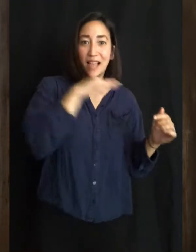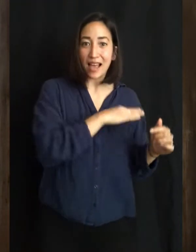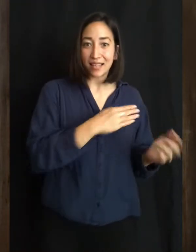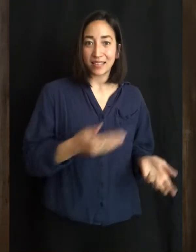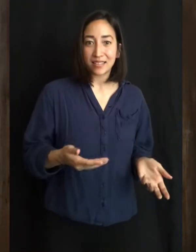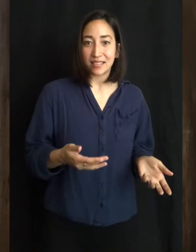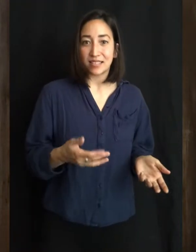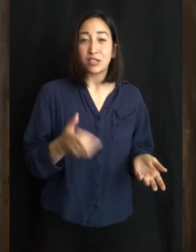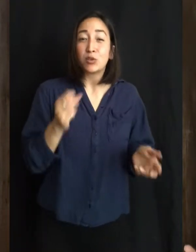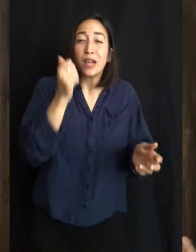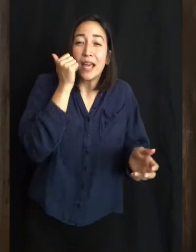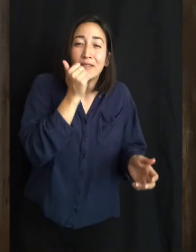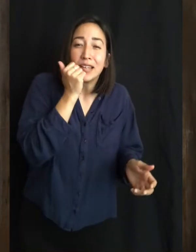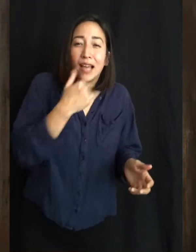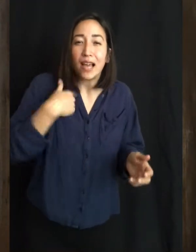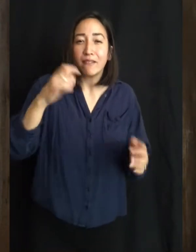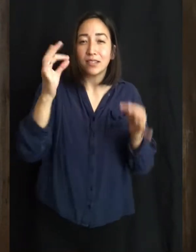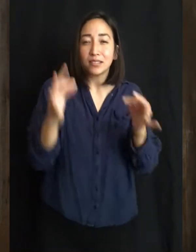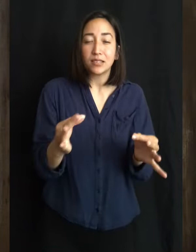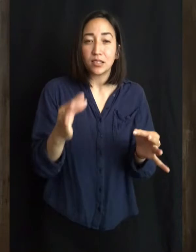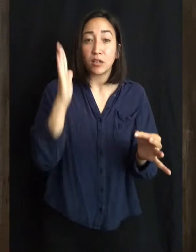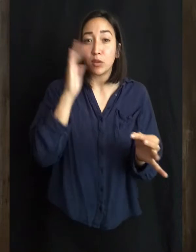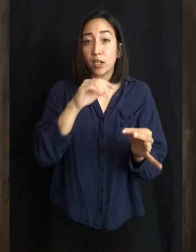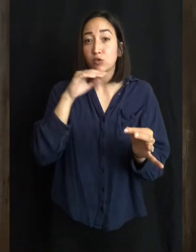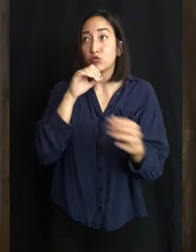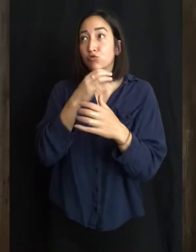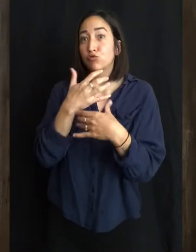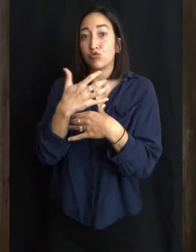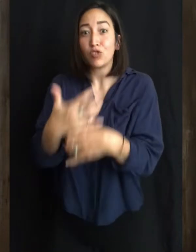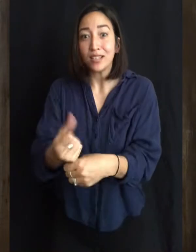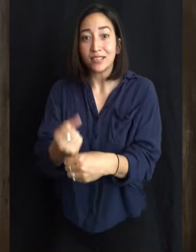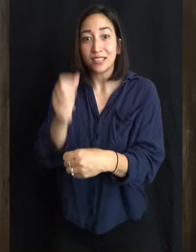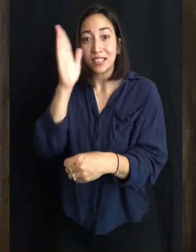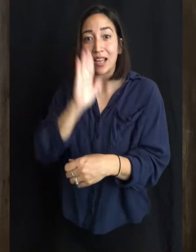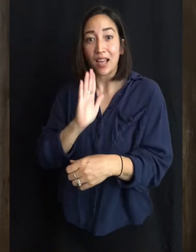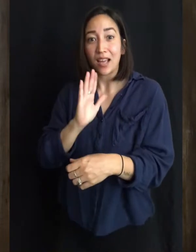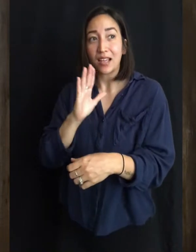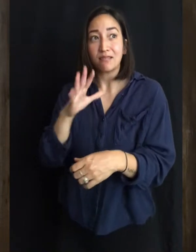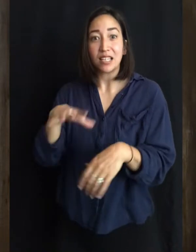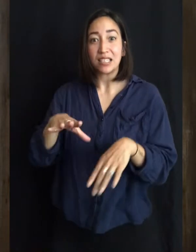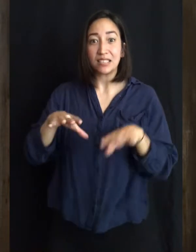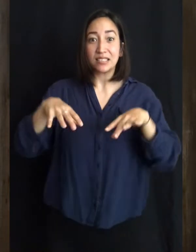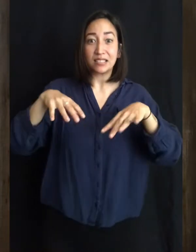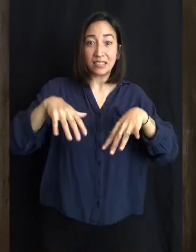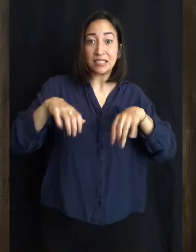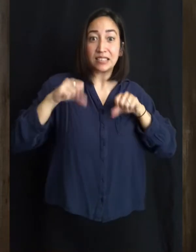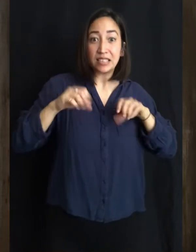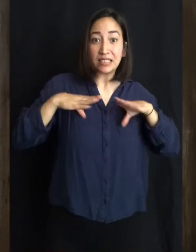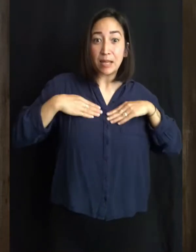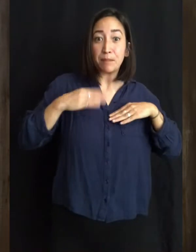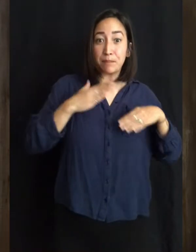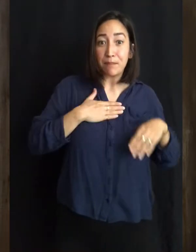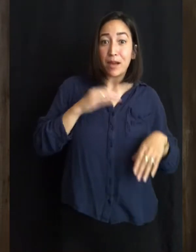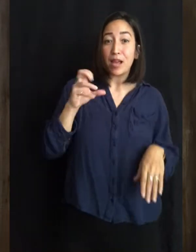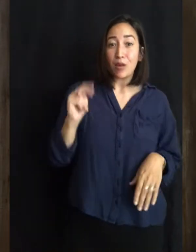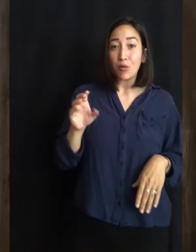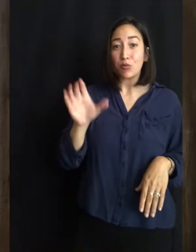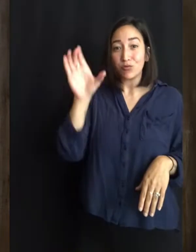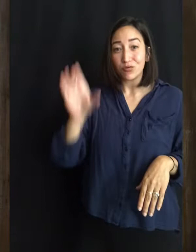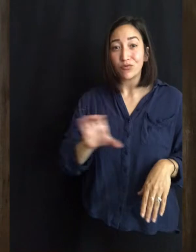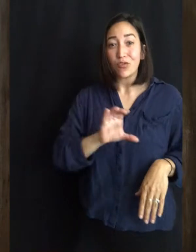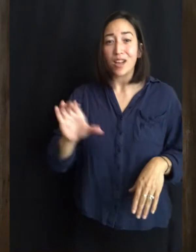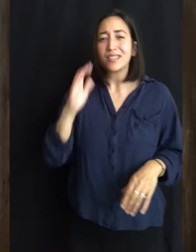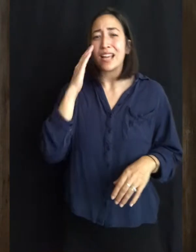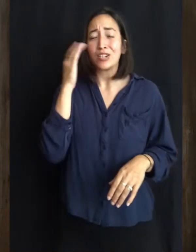single day. Am I going to trust God and carry my own cross, knowing that it's going to be hard and I'm going to go